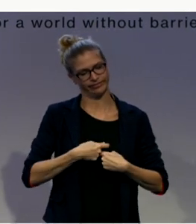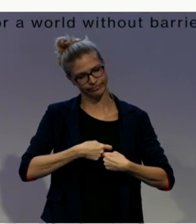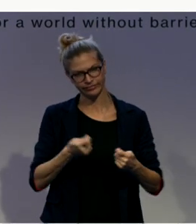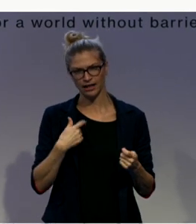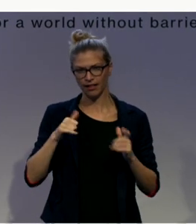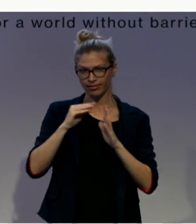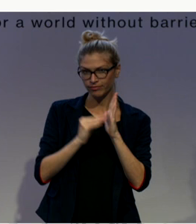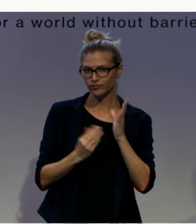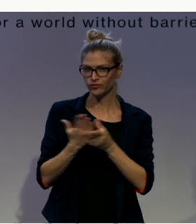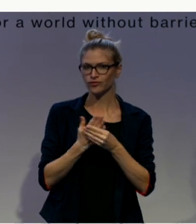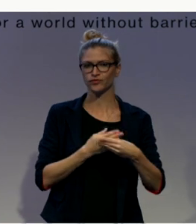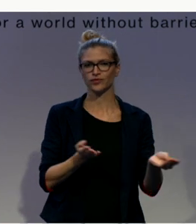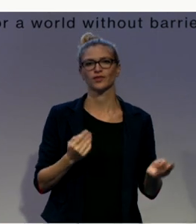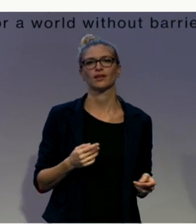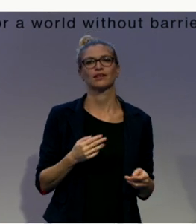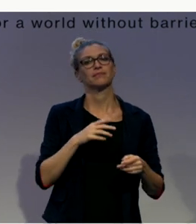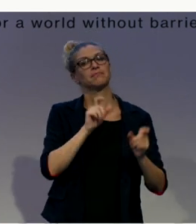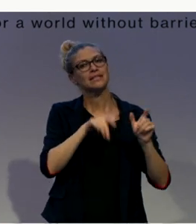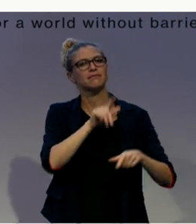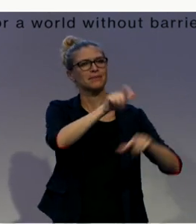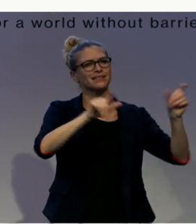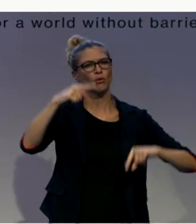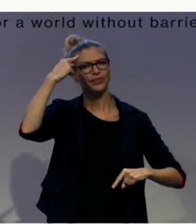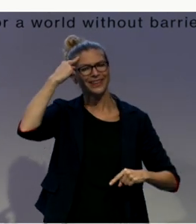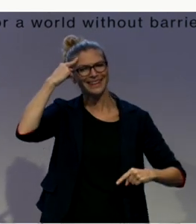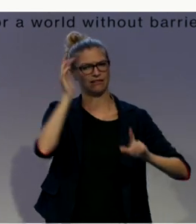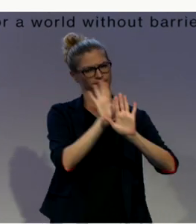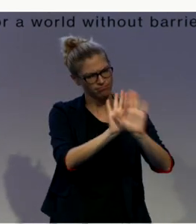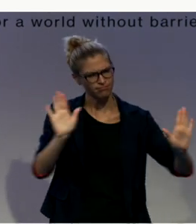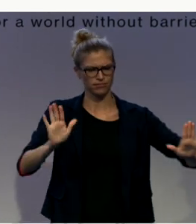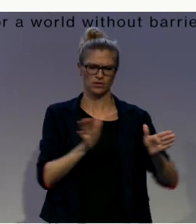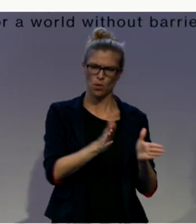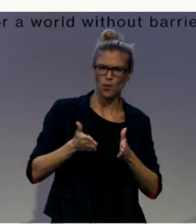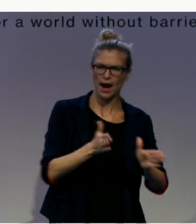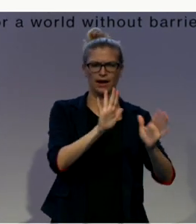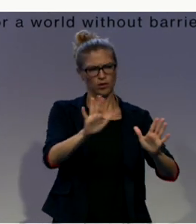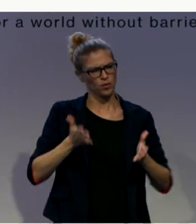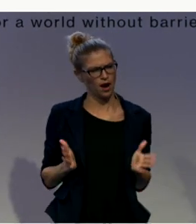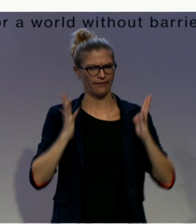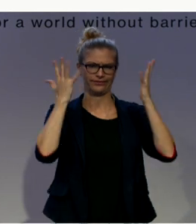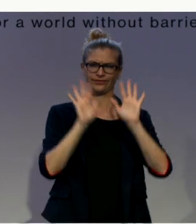said one of them, that people should go out. This is one thing. Another thing is